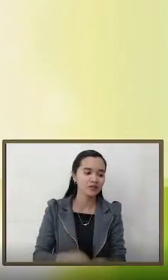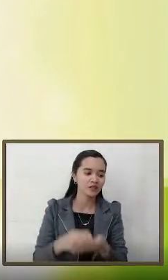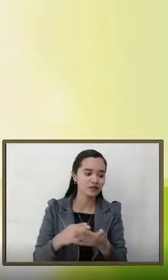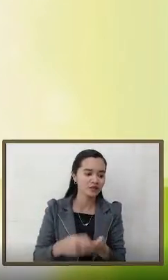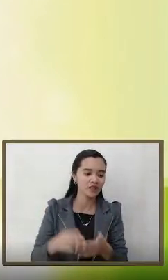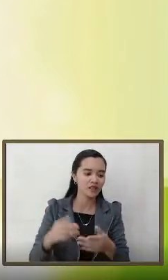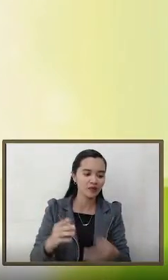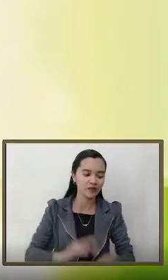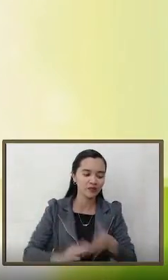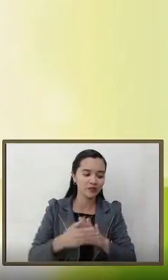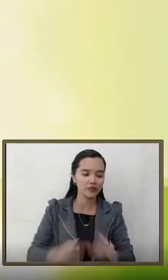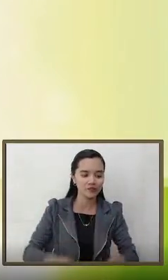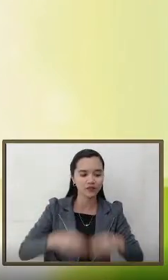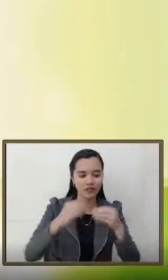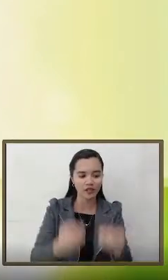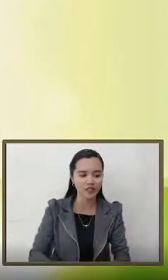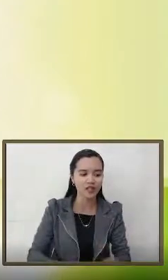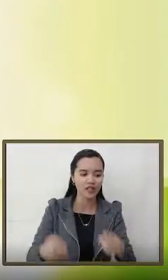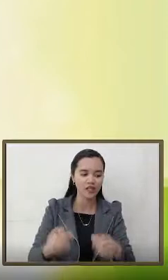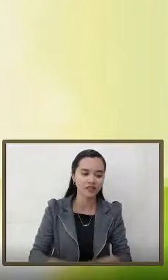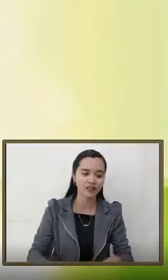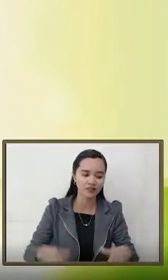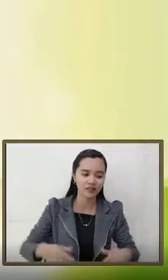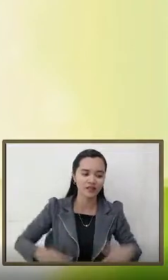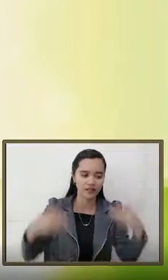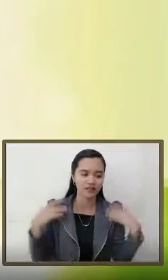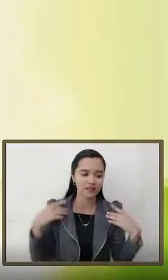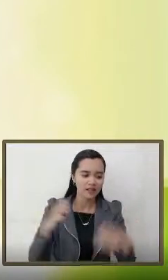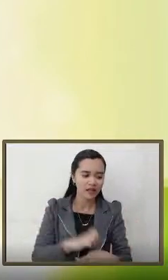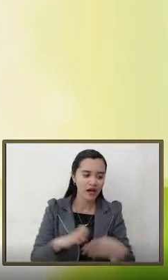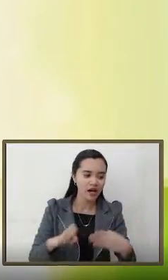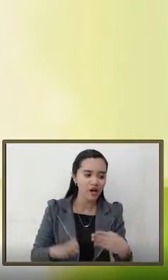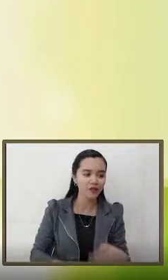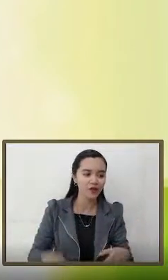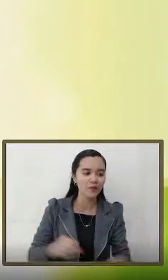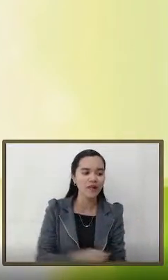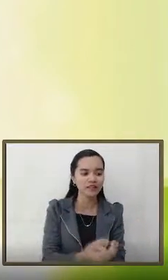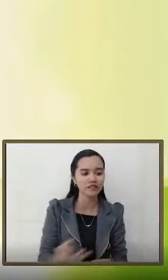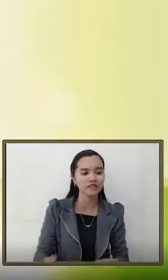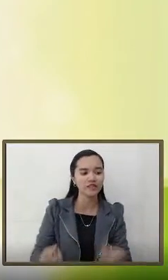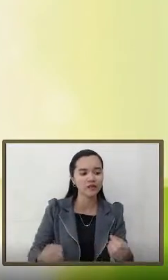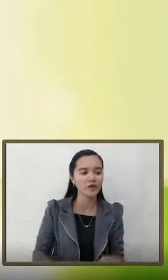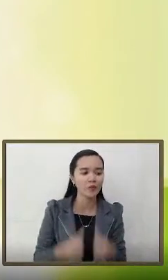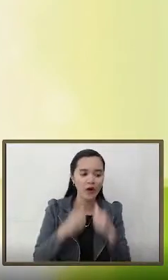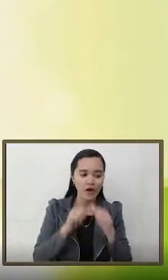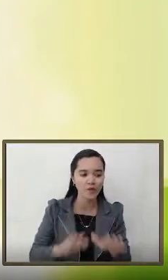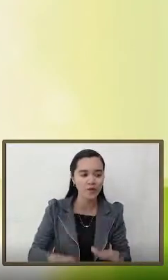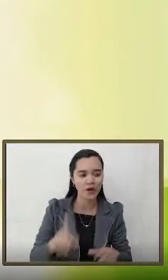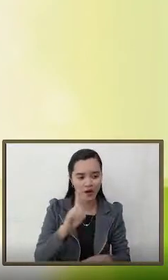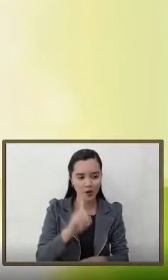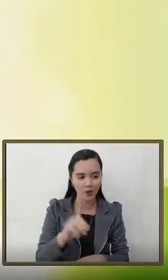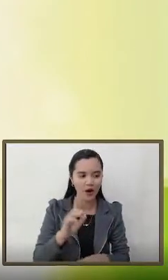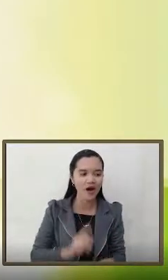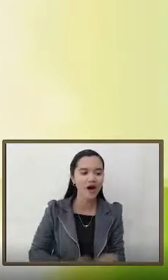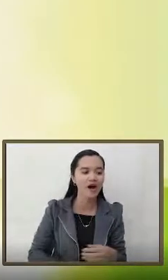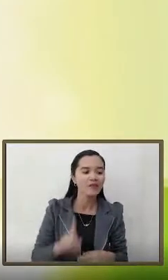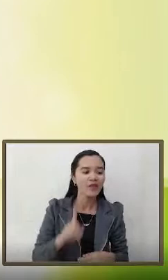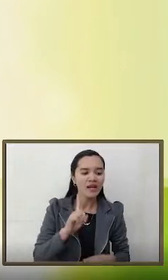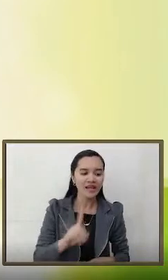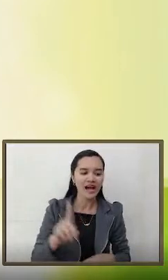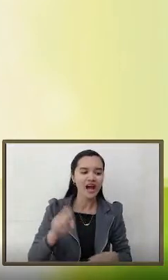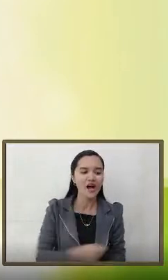and comfort give you to your journey's end. Count your blessings, name them one by